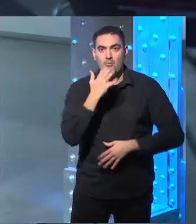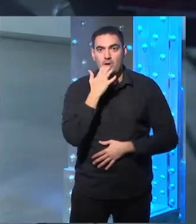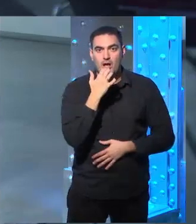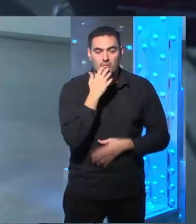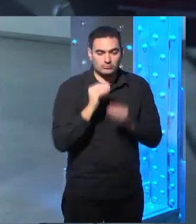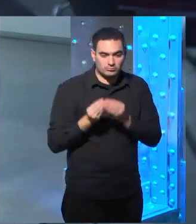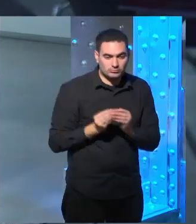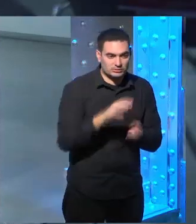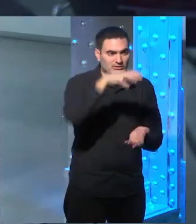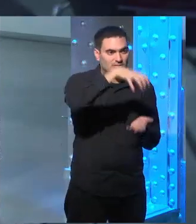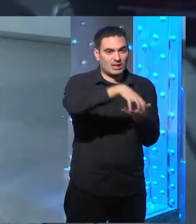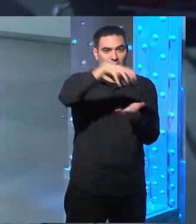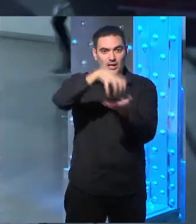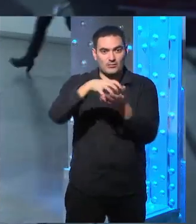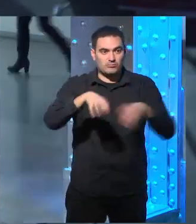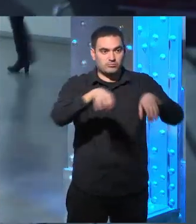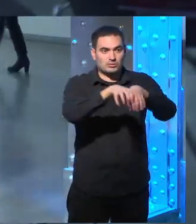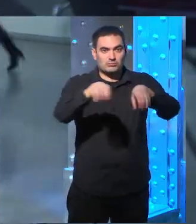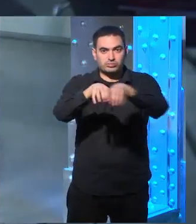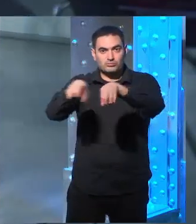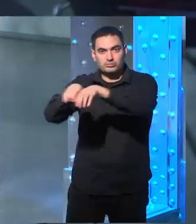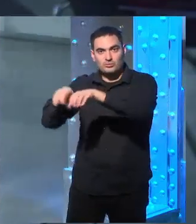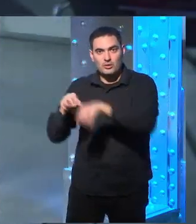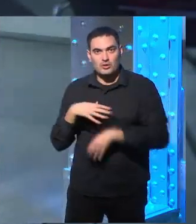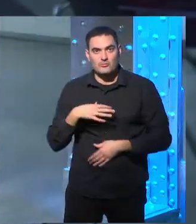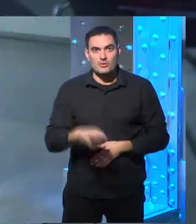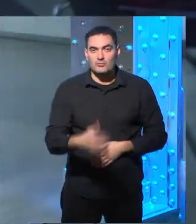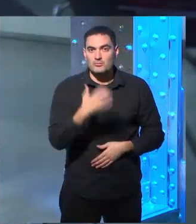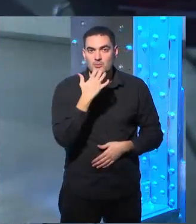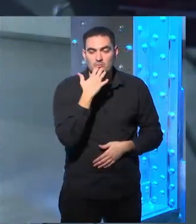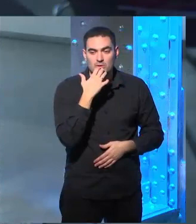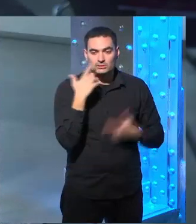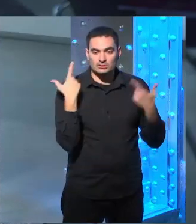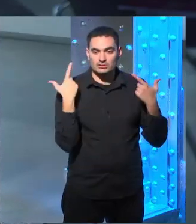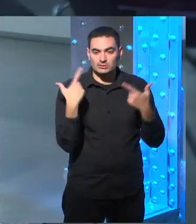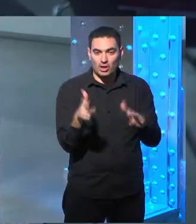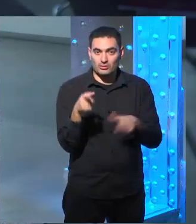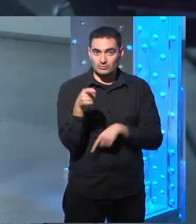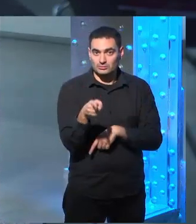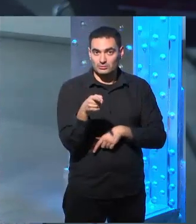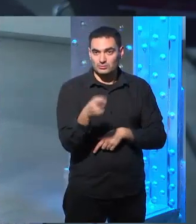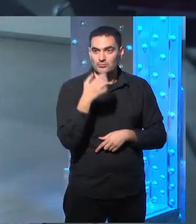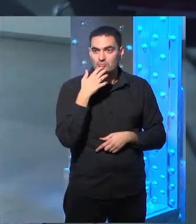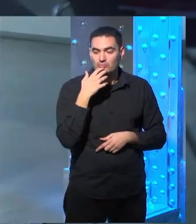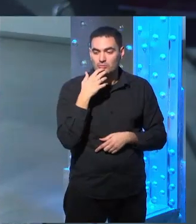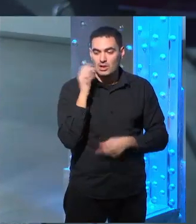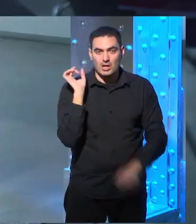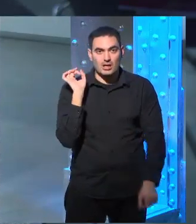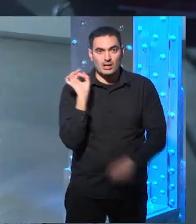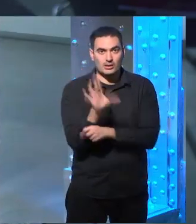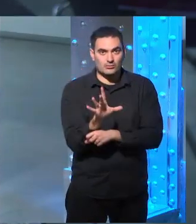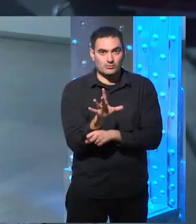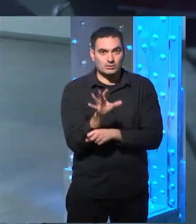spacecrafts that reach the moon. We could do the same, for example, for construction, or sectors